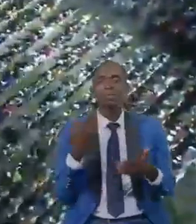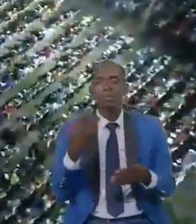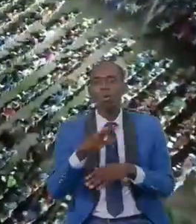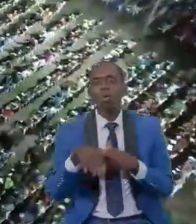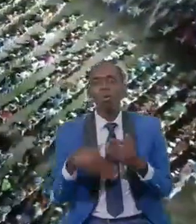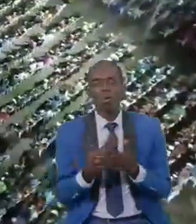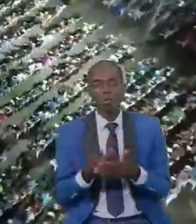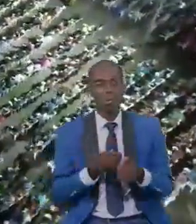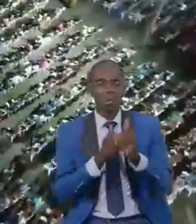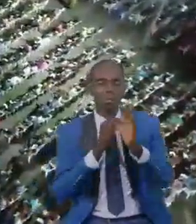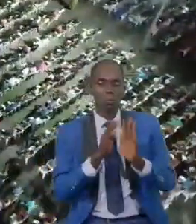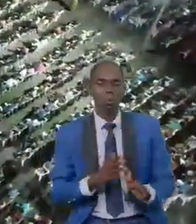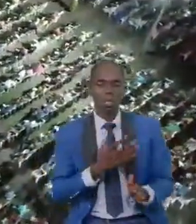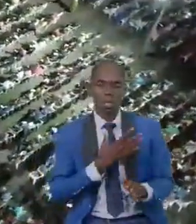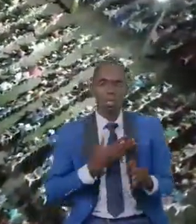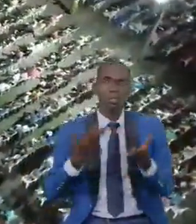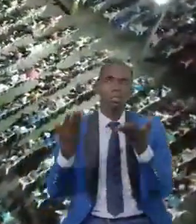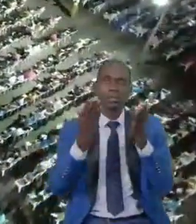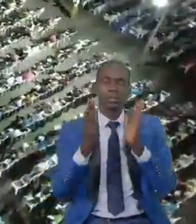servants.